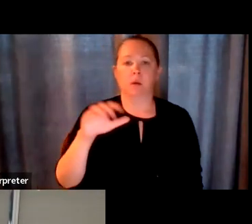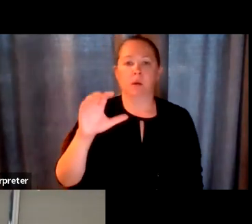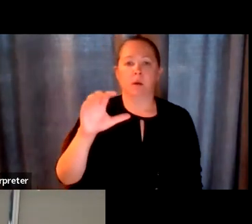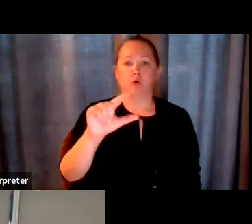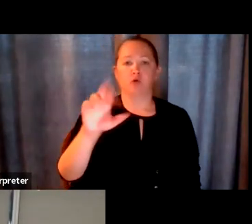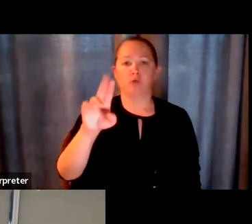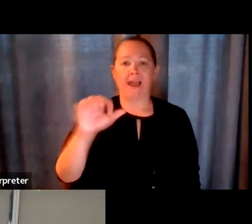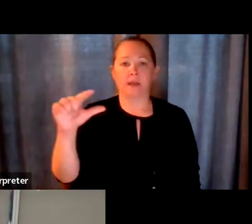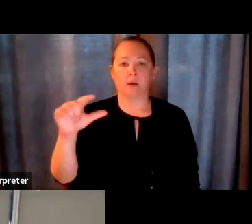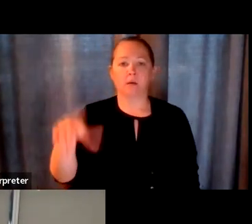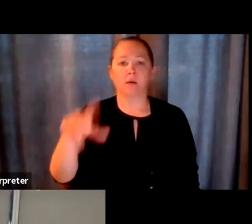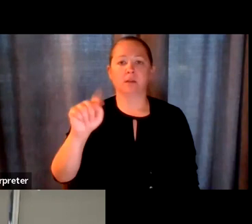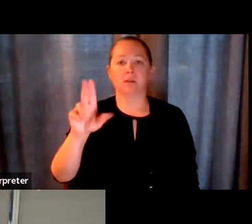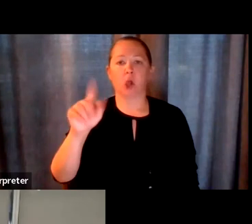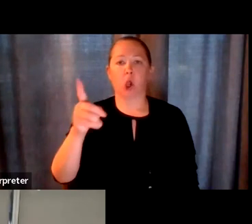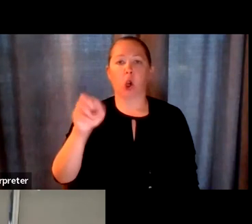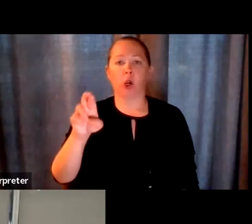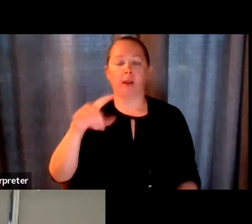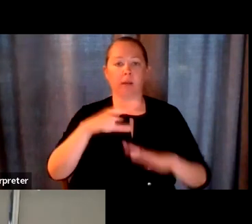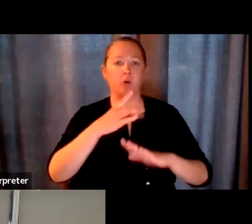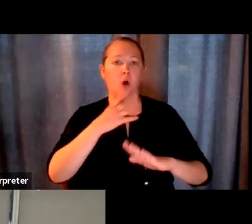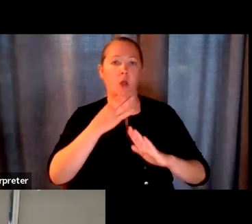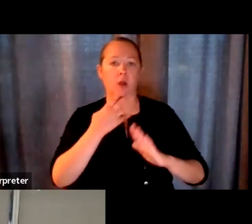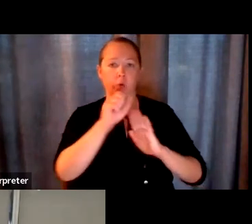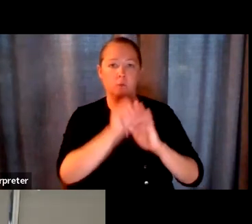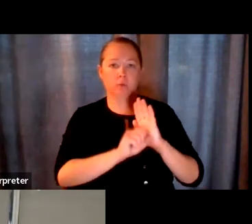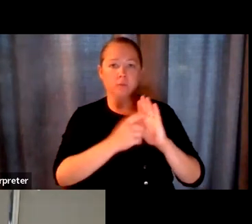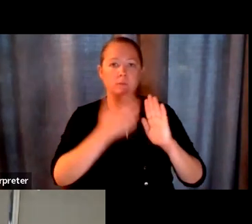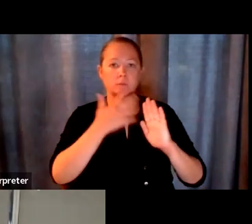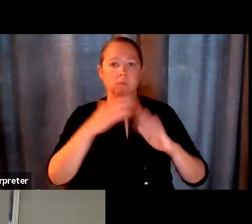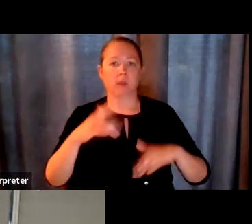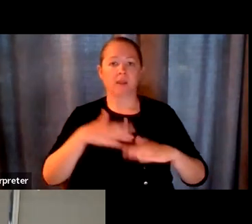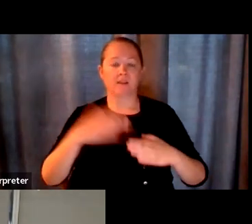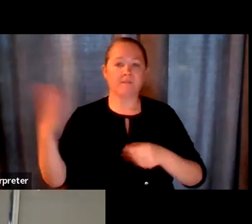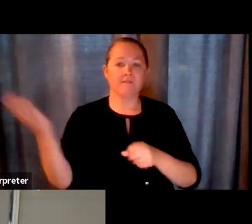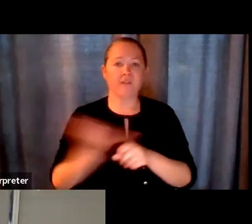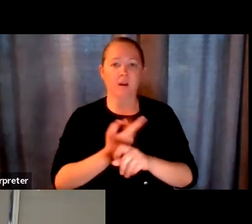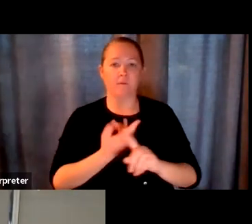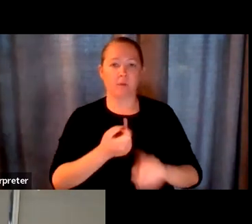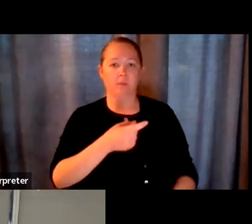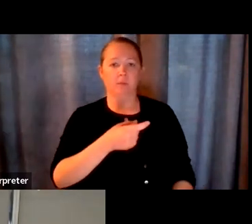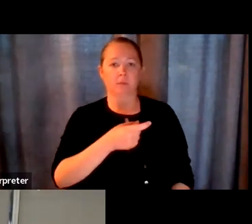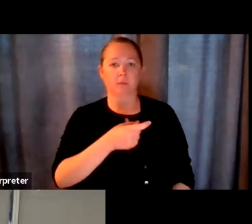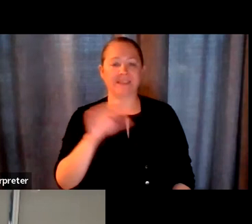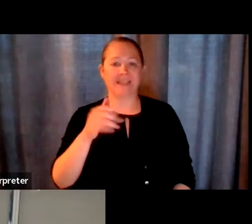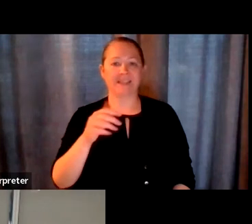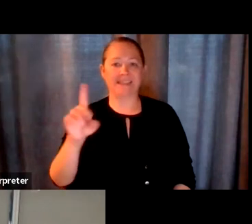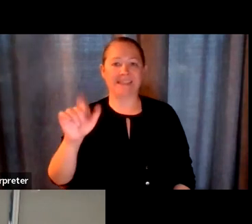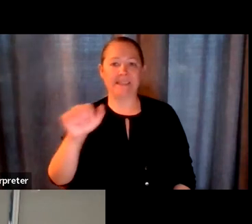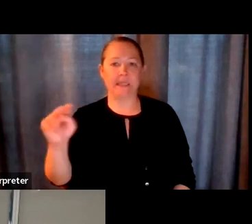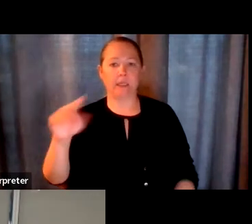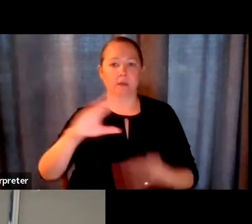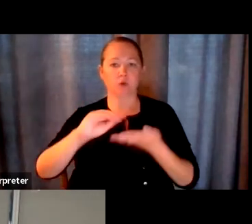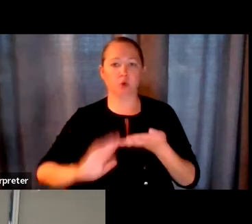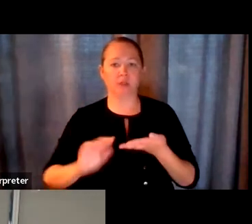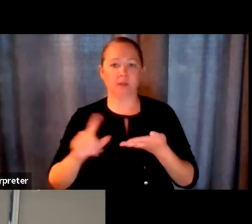was fired from his job at a Christian school, but he's not, he was like the dean of students or some position